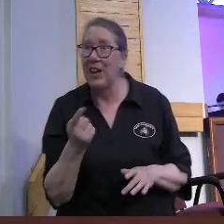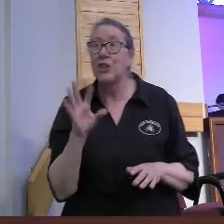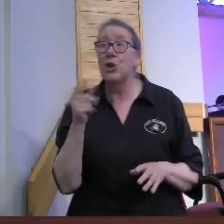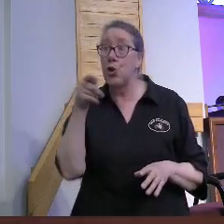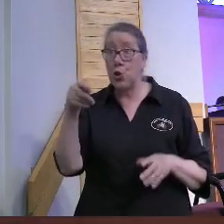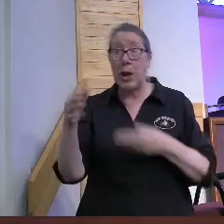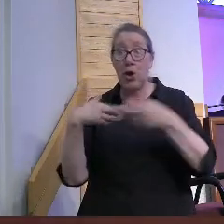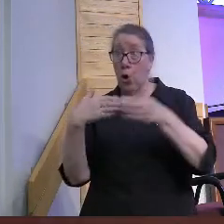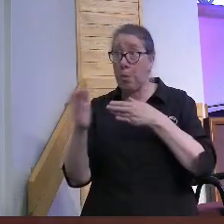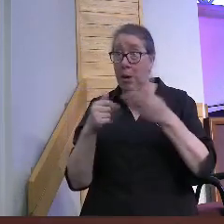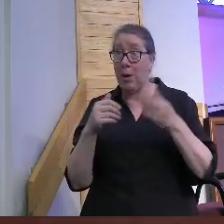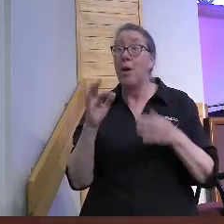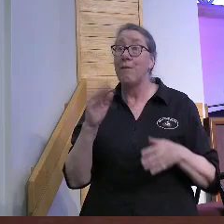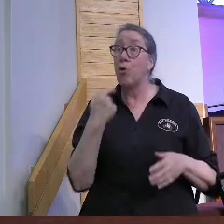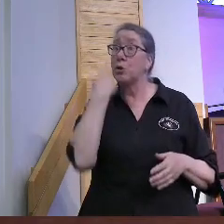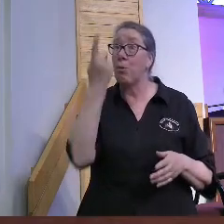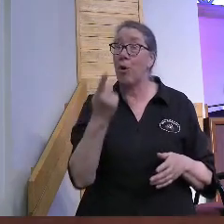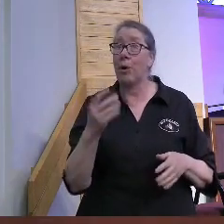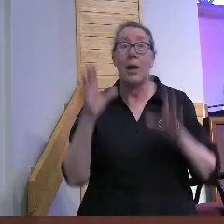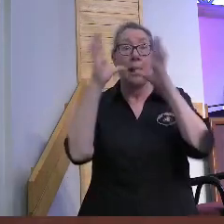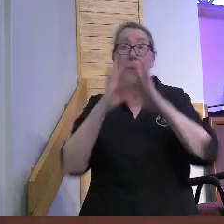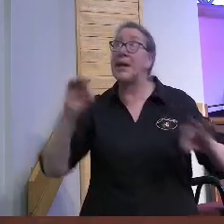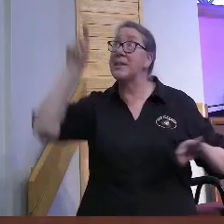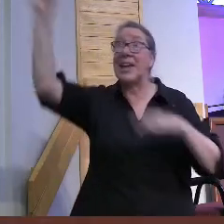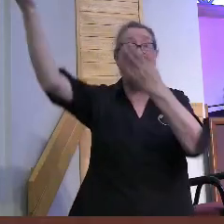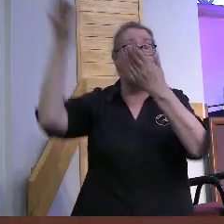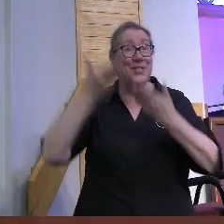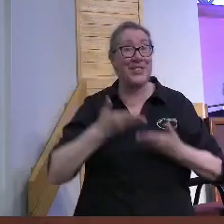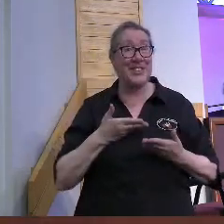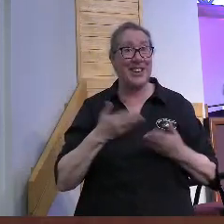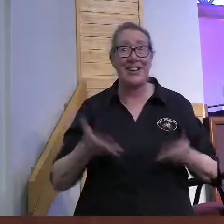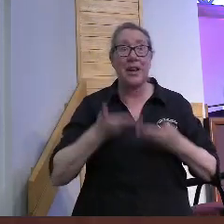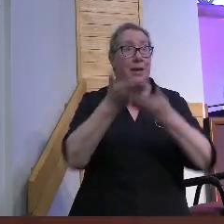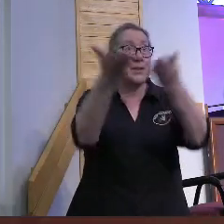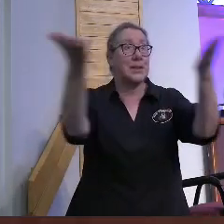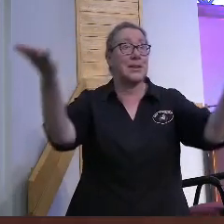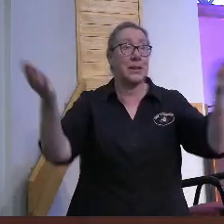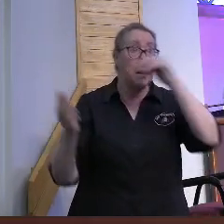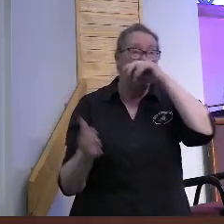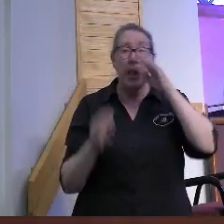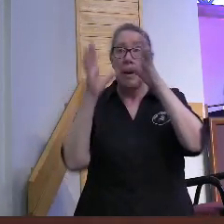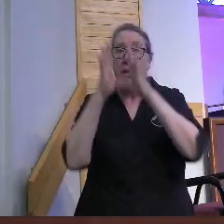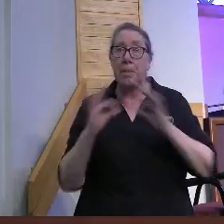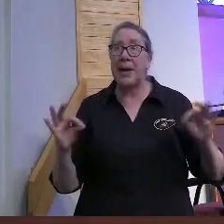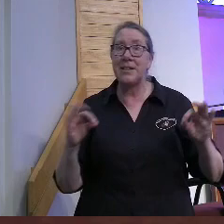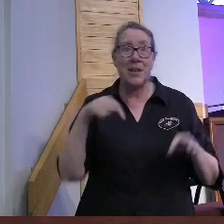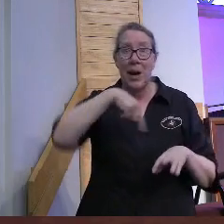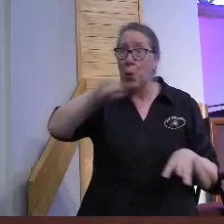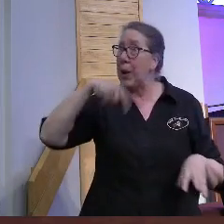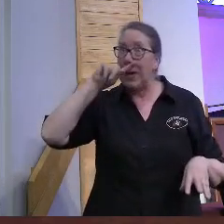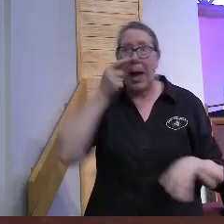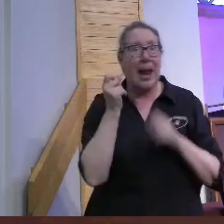Let's stand in this place today. Peace. Peace. And the peace of God, which surpasses all